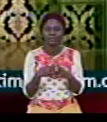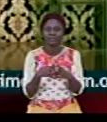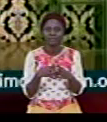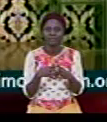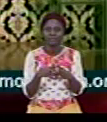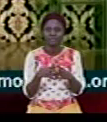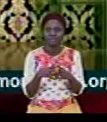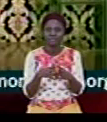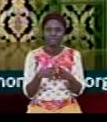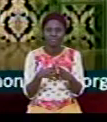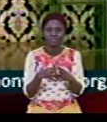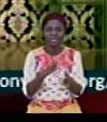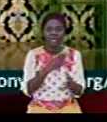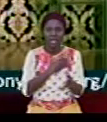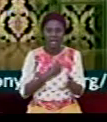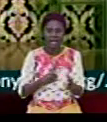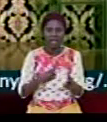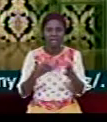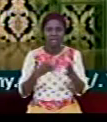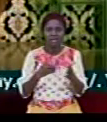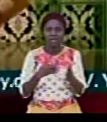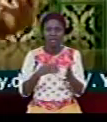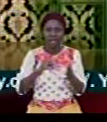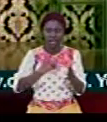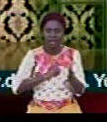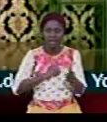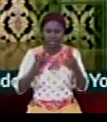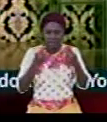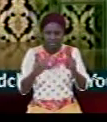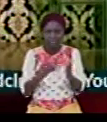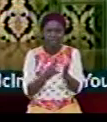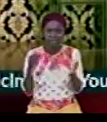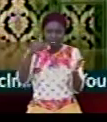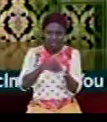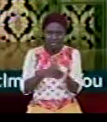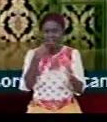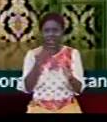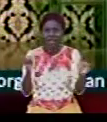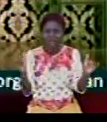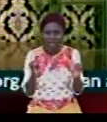again, pressed the on button, it took my BP, it repeated the same word,